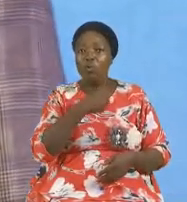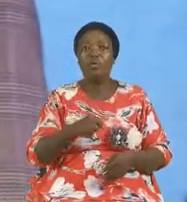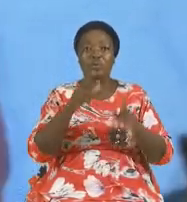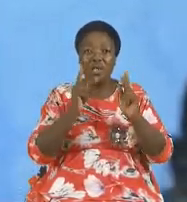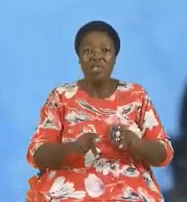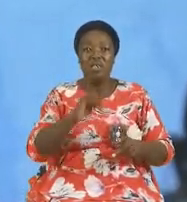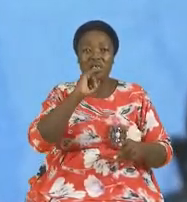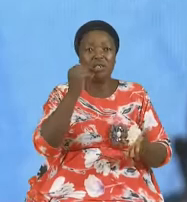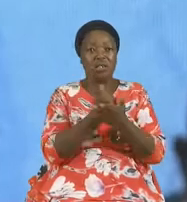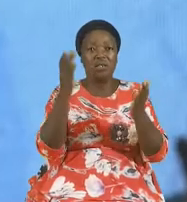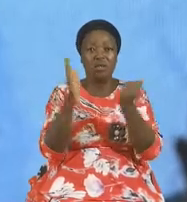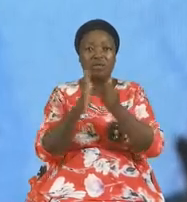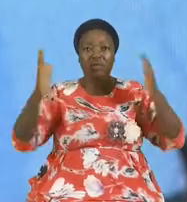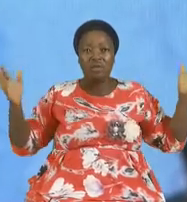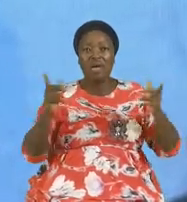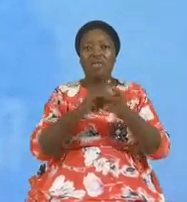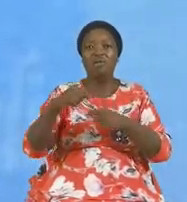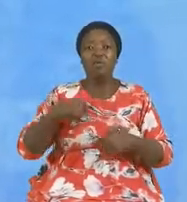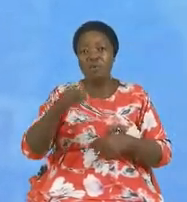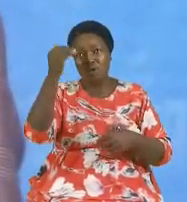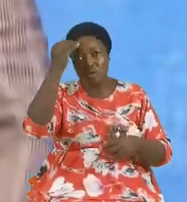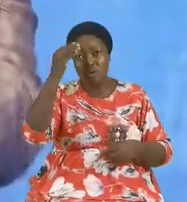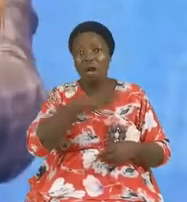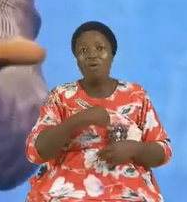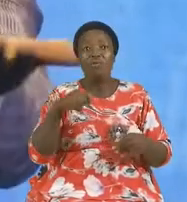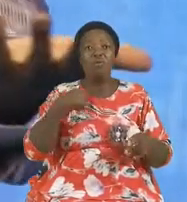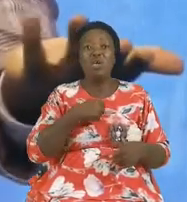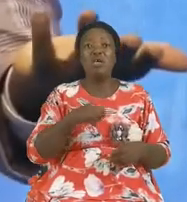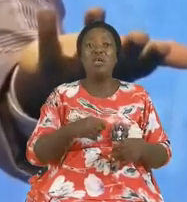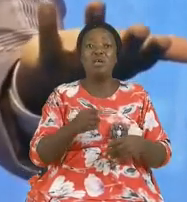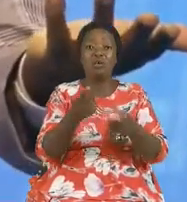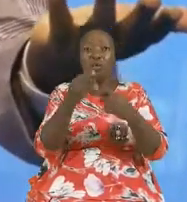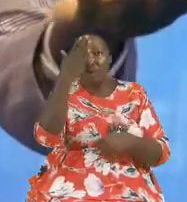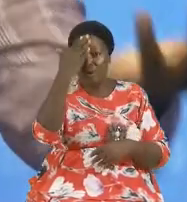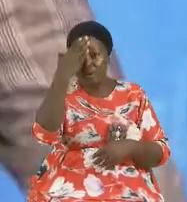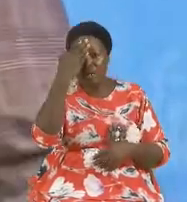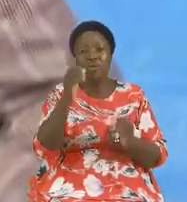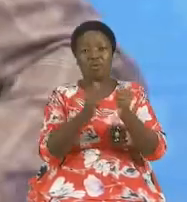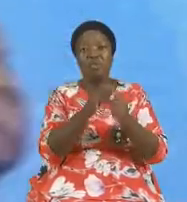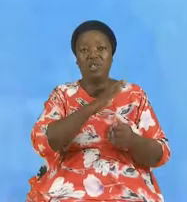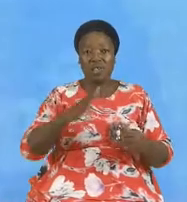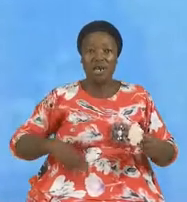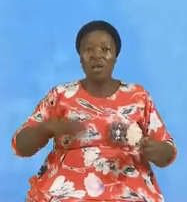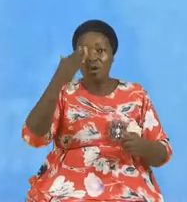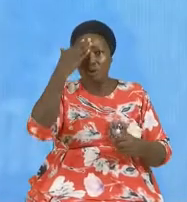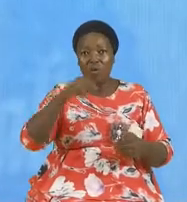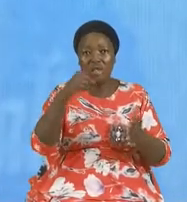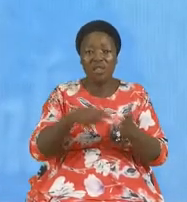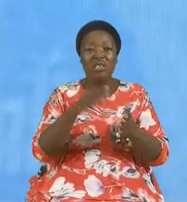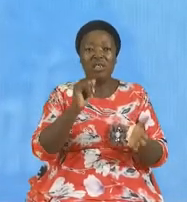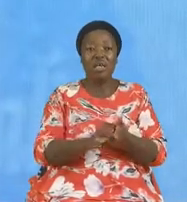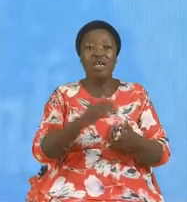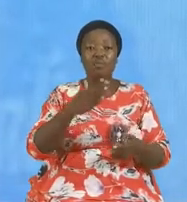nature, that old personality is crucified. And we identify with Christ. It says,